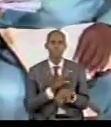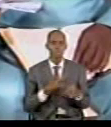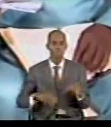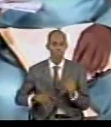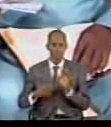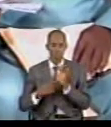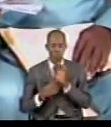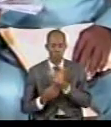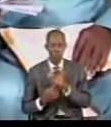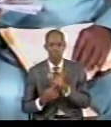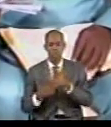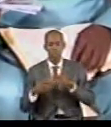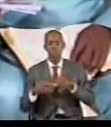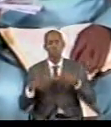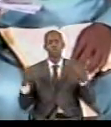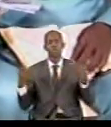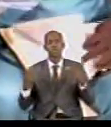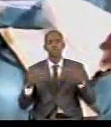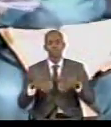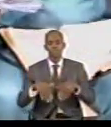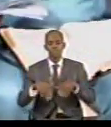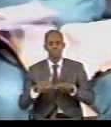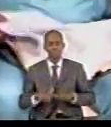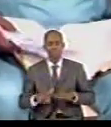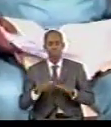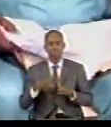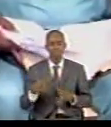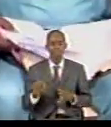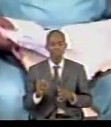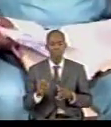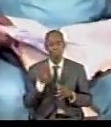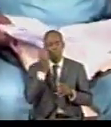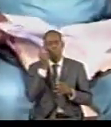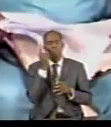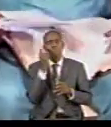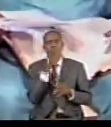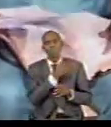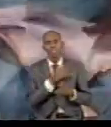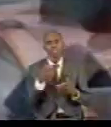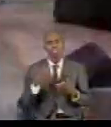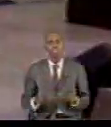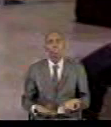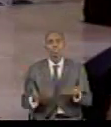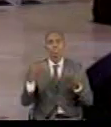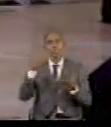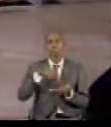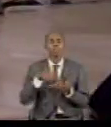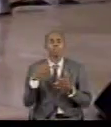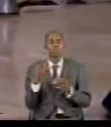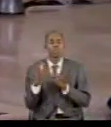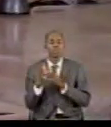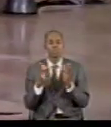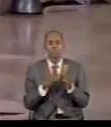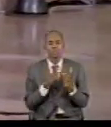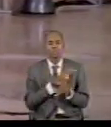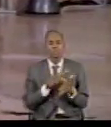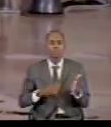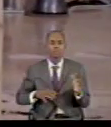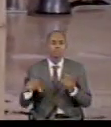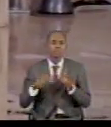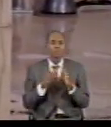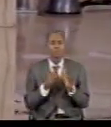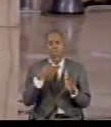the death, the burial, the resurrection of Jesus? Does it talk about repentance